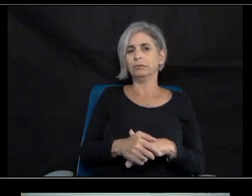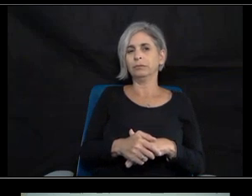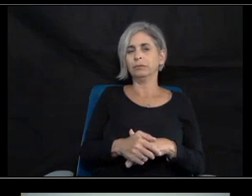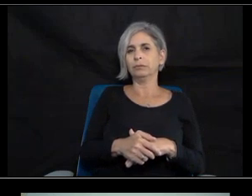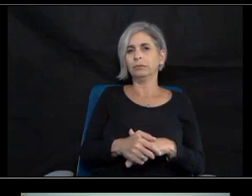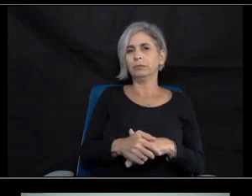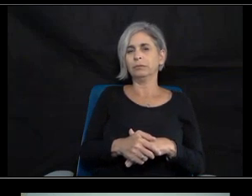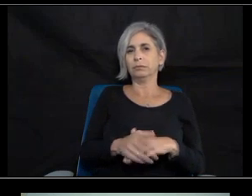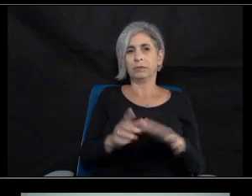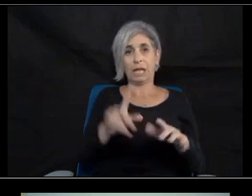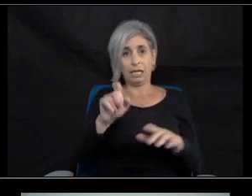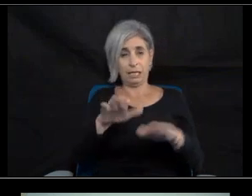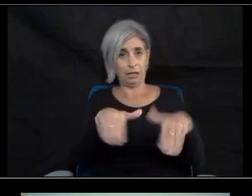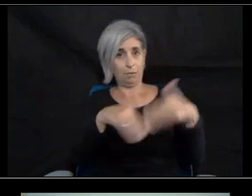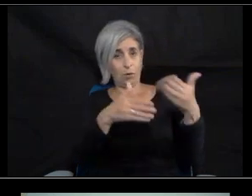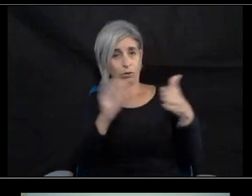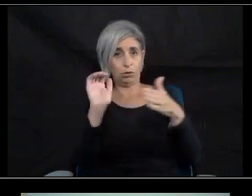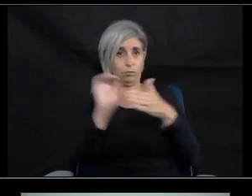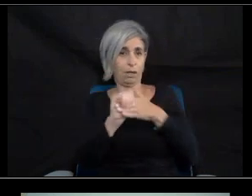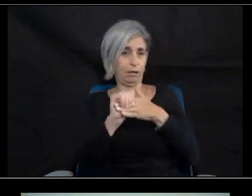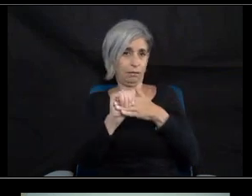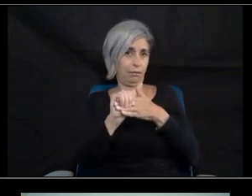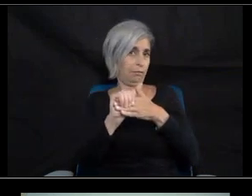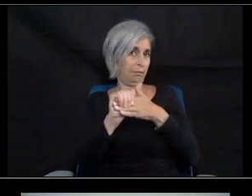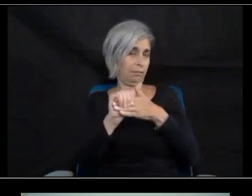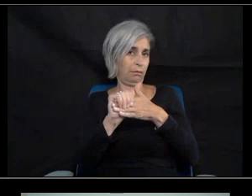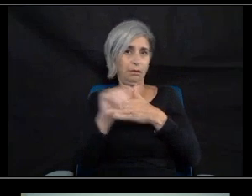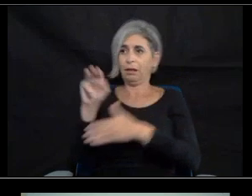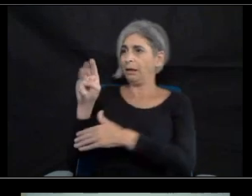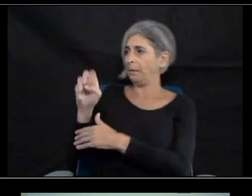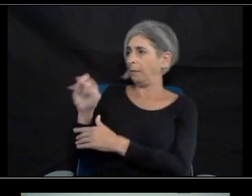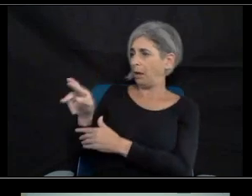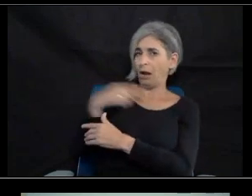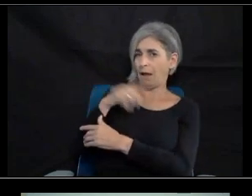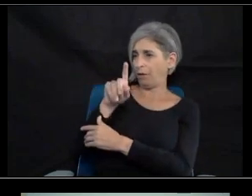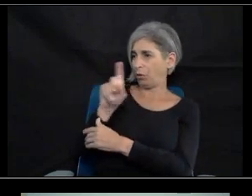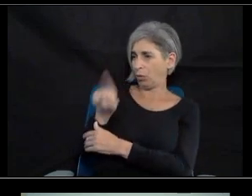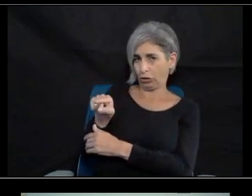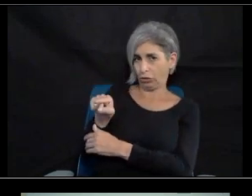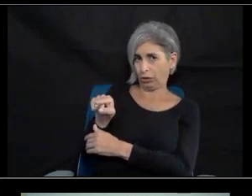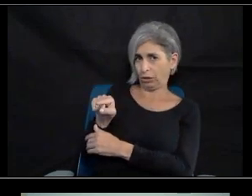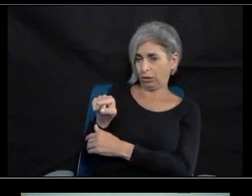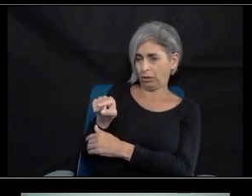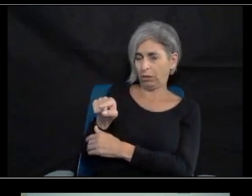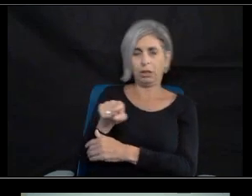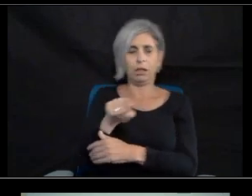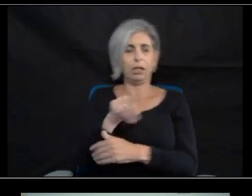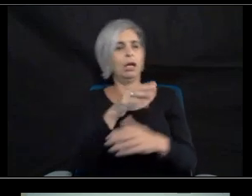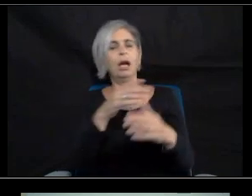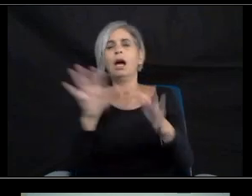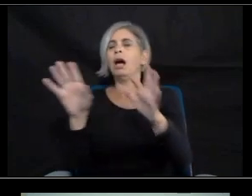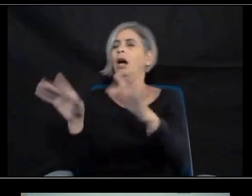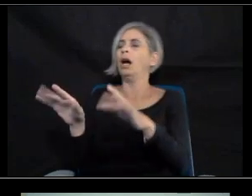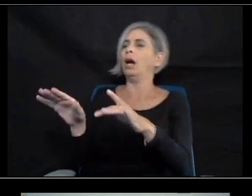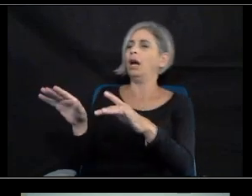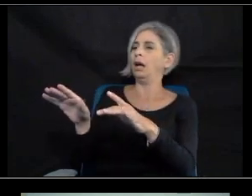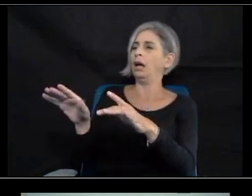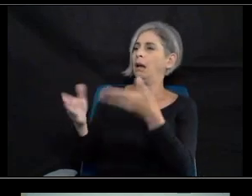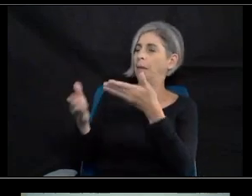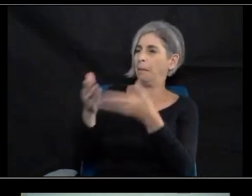And if so, I need a motion to amend. Mayor, I have a question. Yeah. Yes. So and